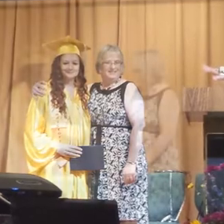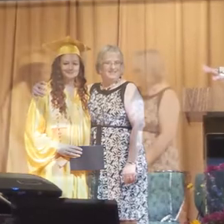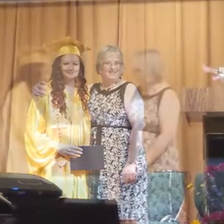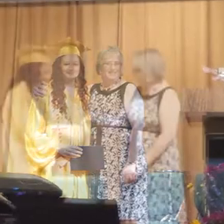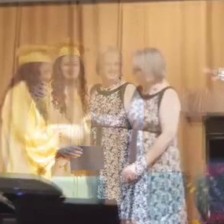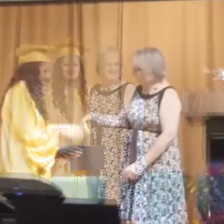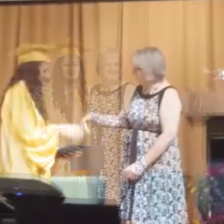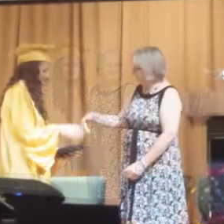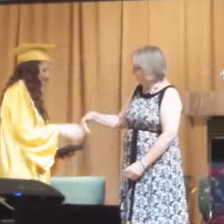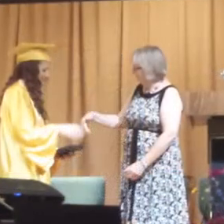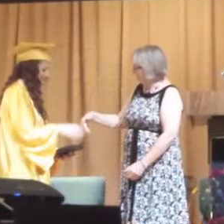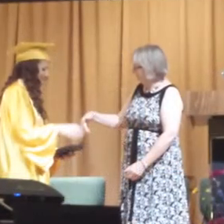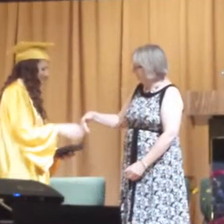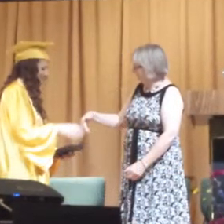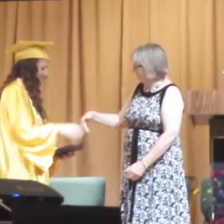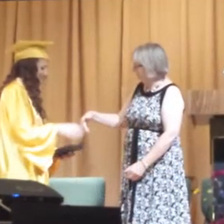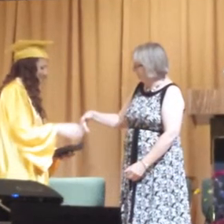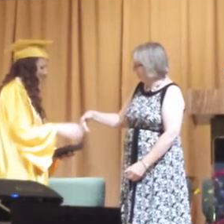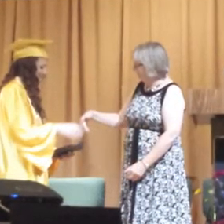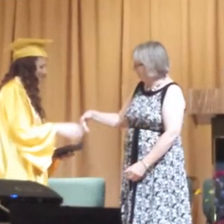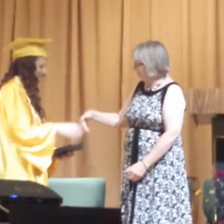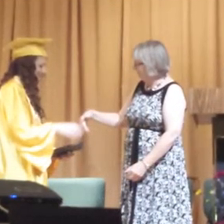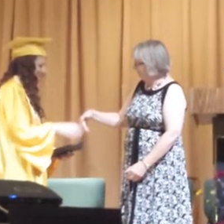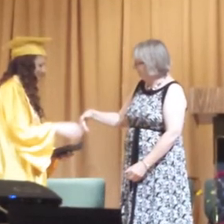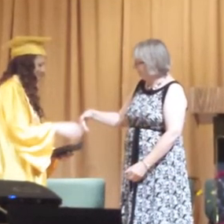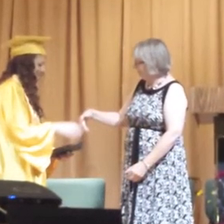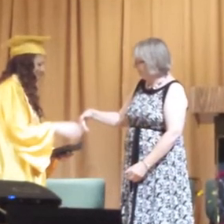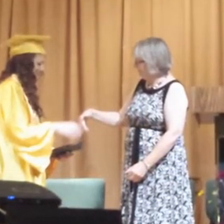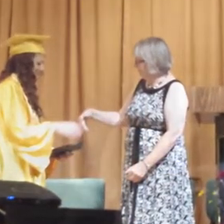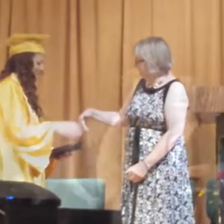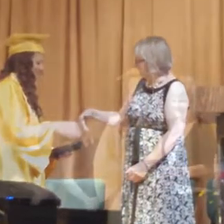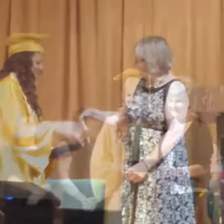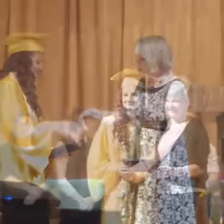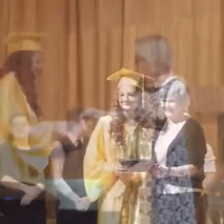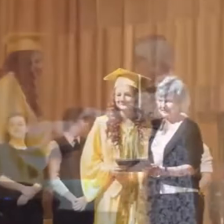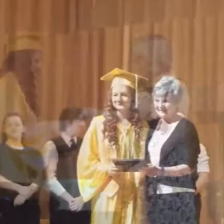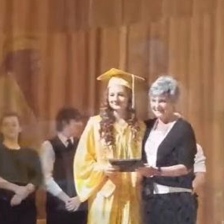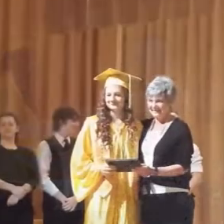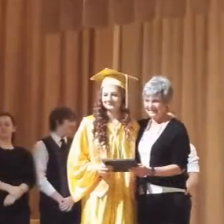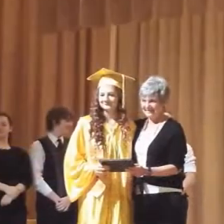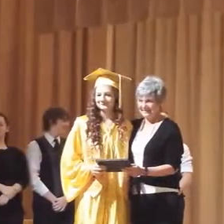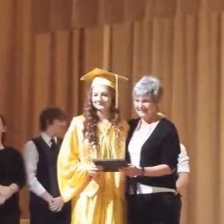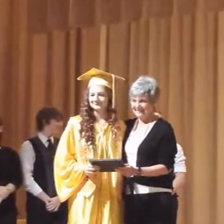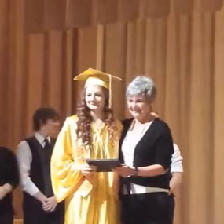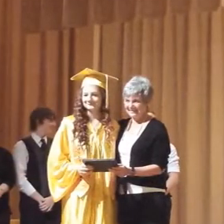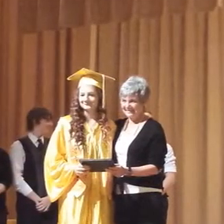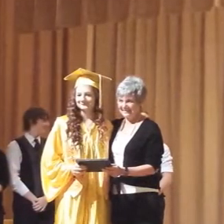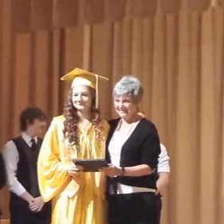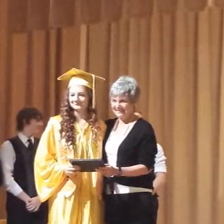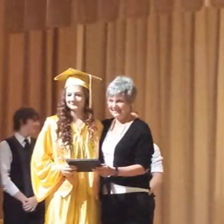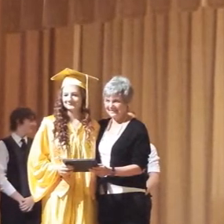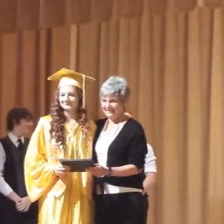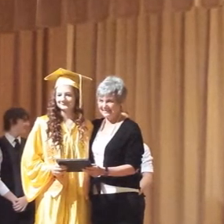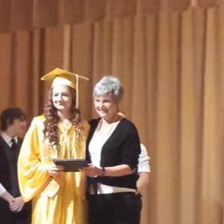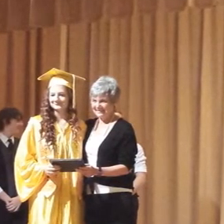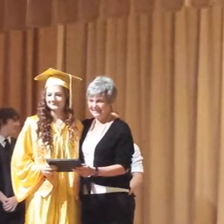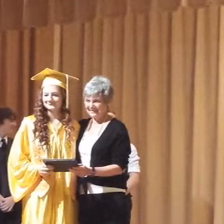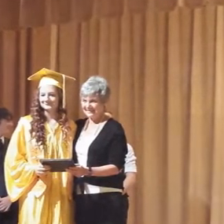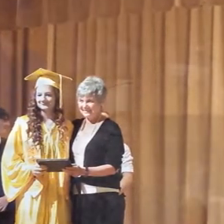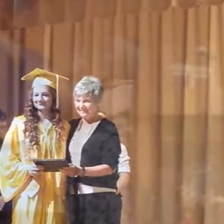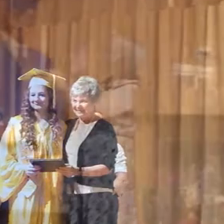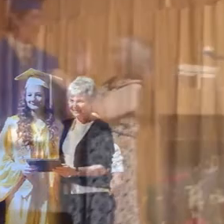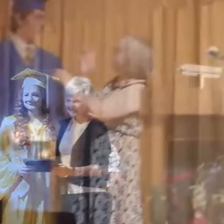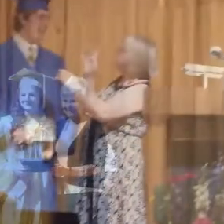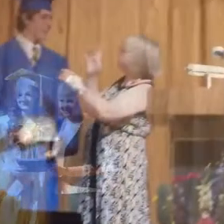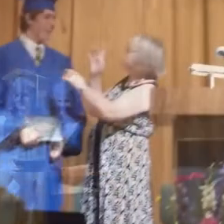High When All This World Was There For Us And We Believe That We Can Touch The